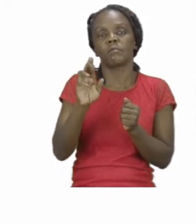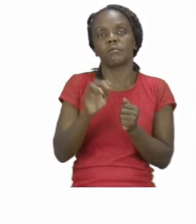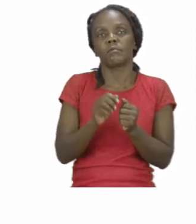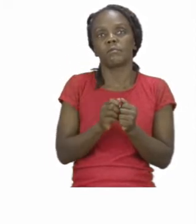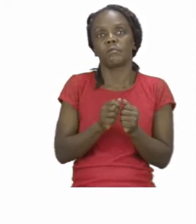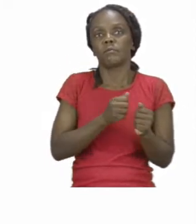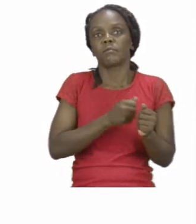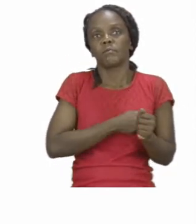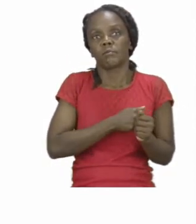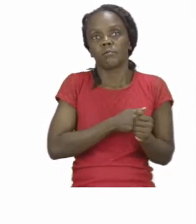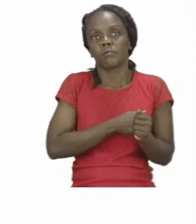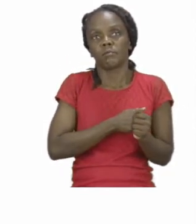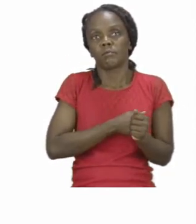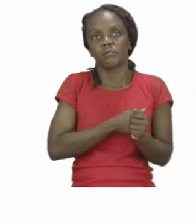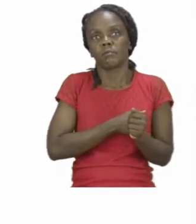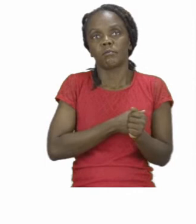mother.